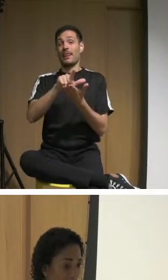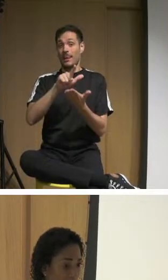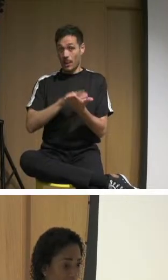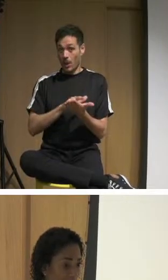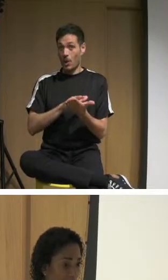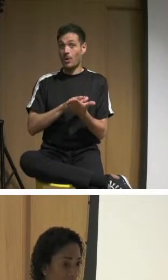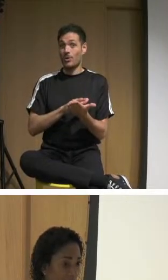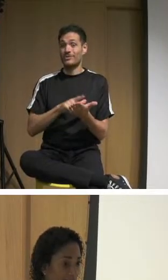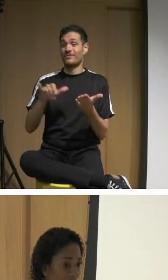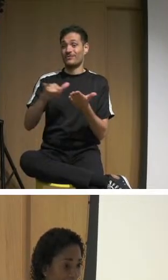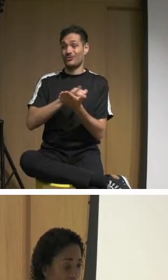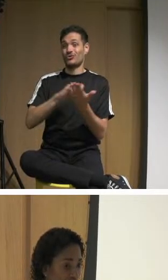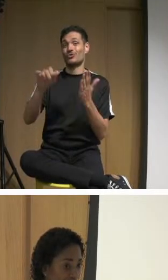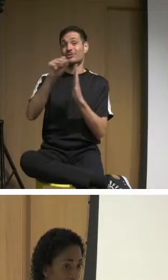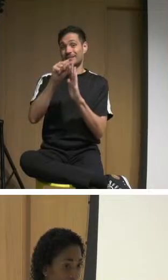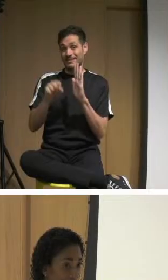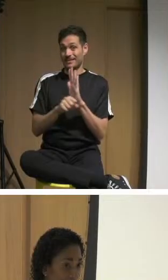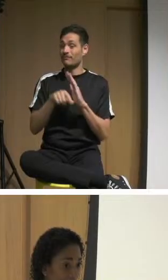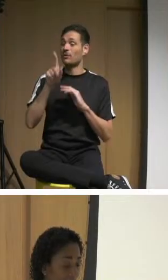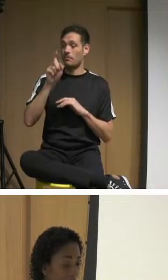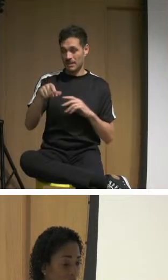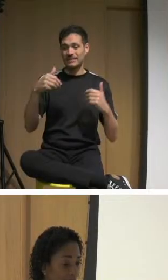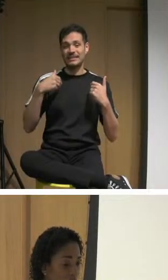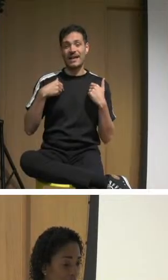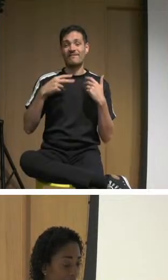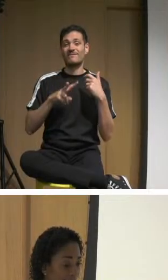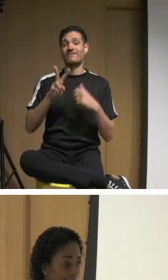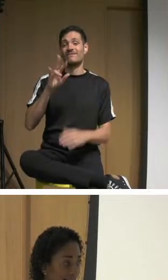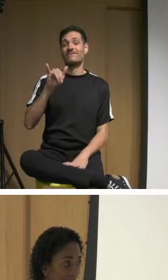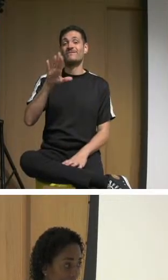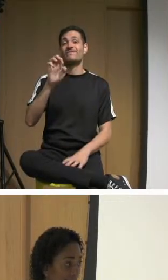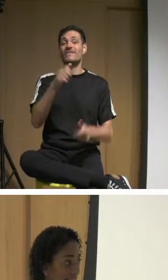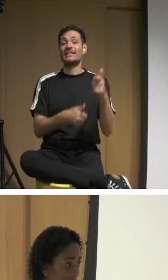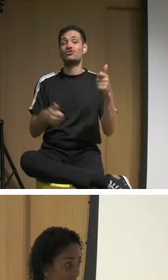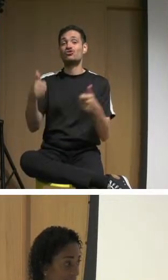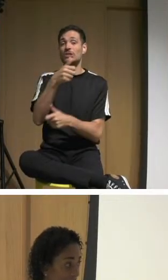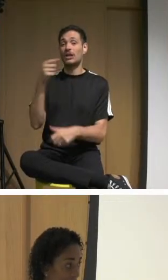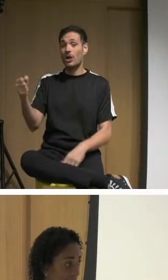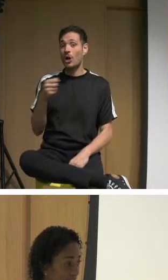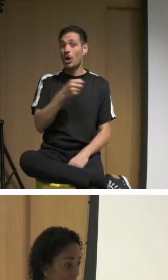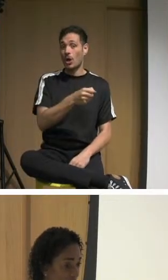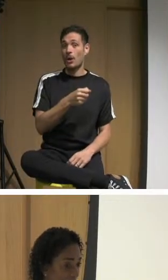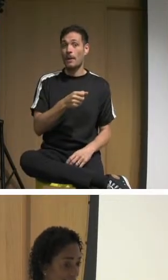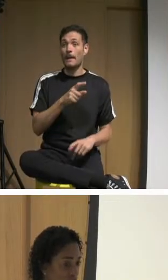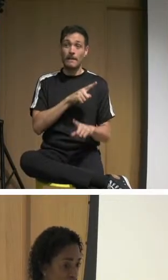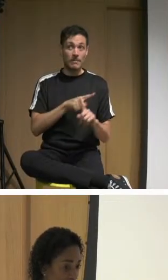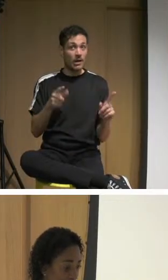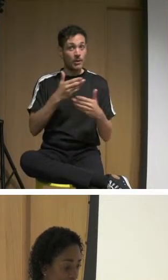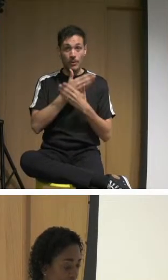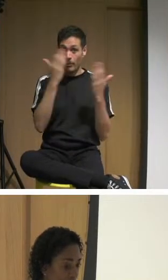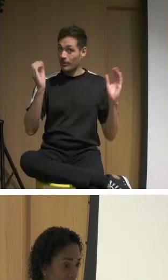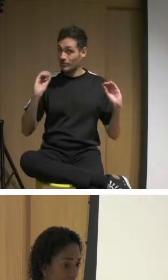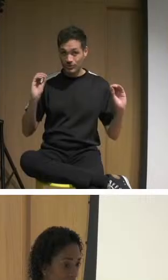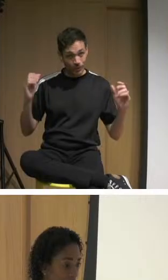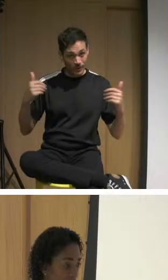York, a vice chair, and we do not legally have a vice